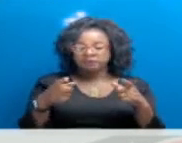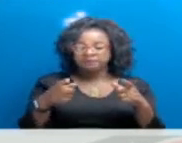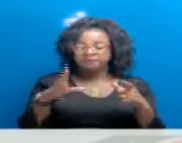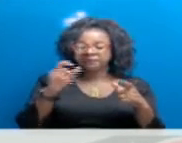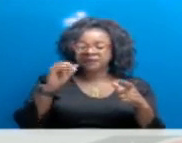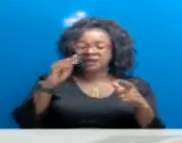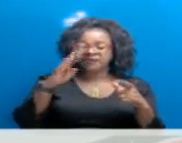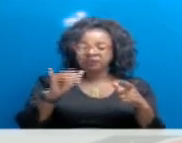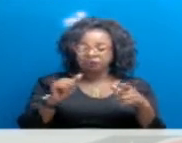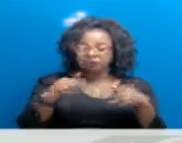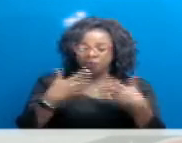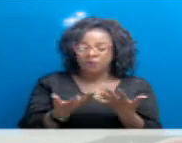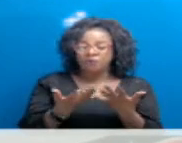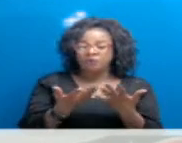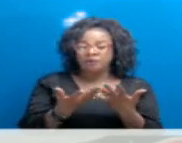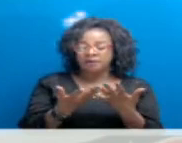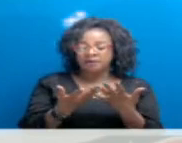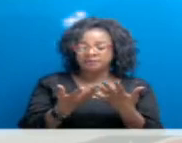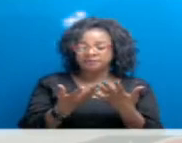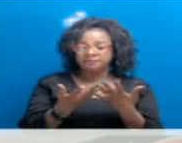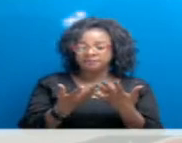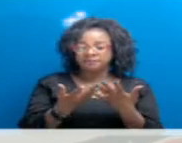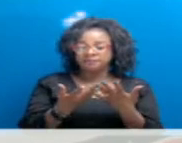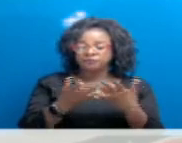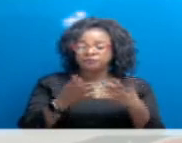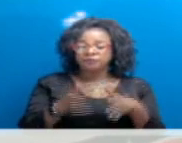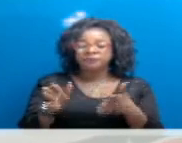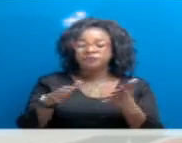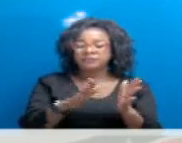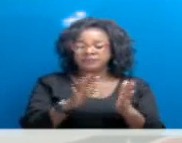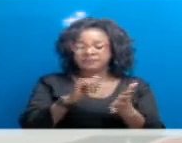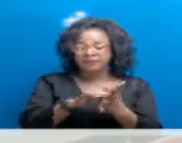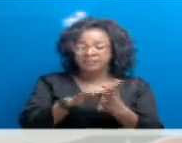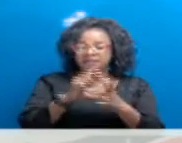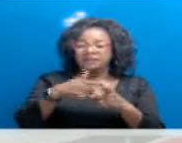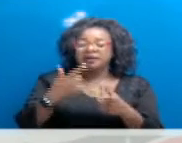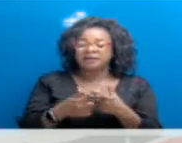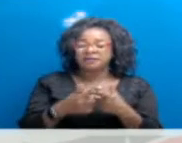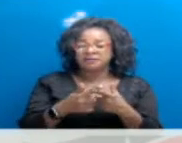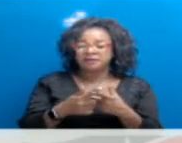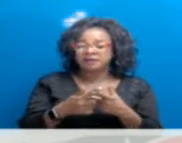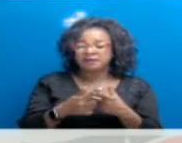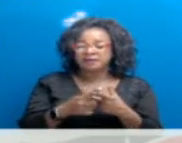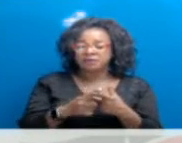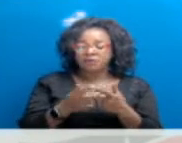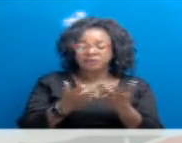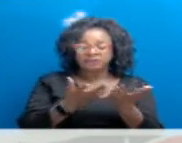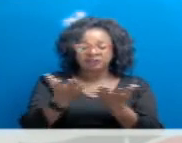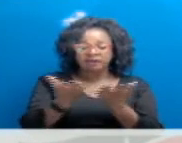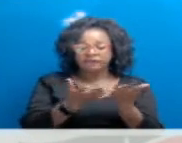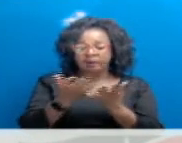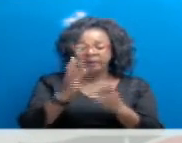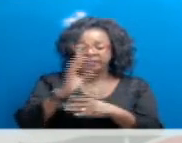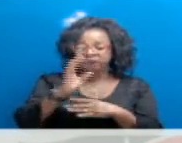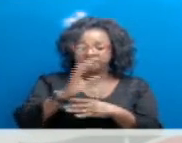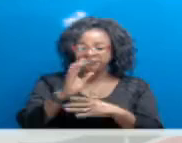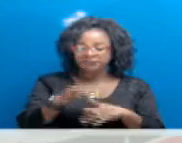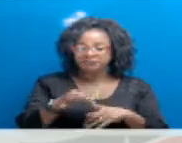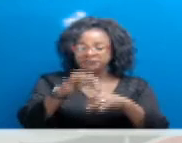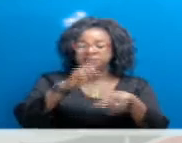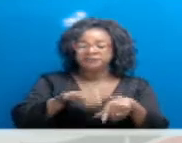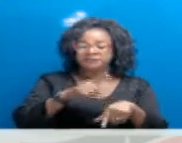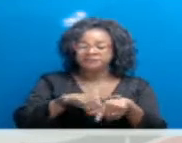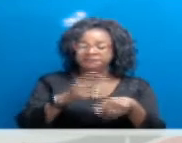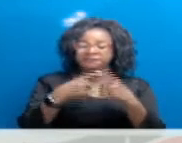coverage or the wide opportunity that we then do have to serve our customers, especially when we then start